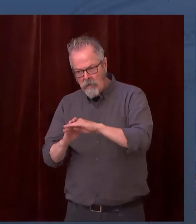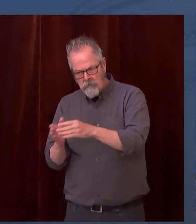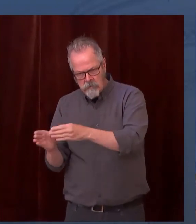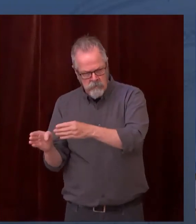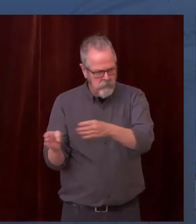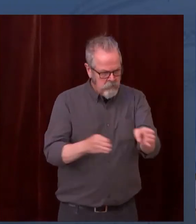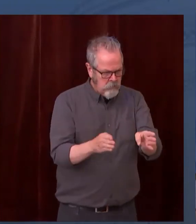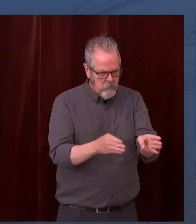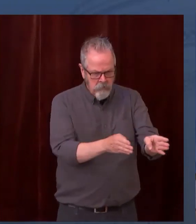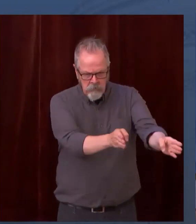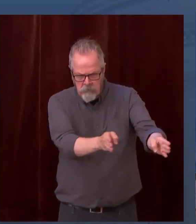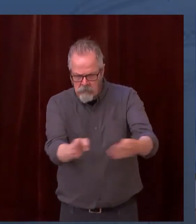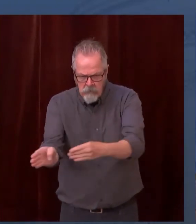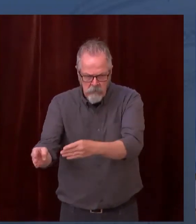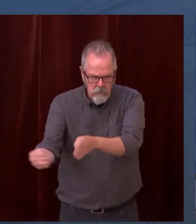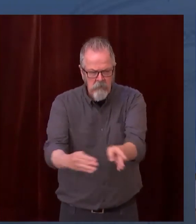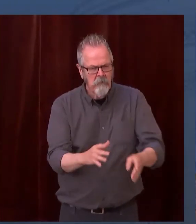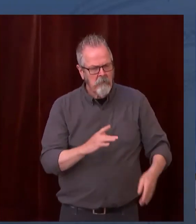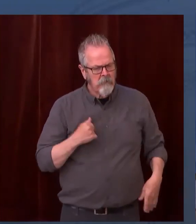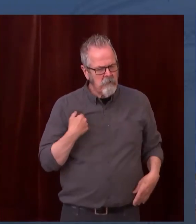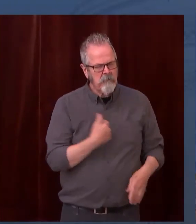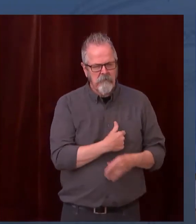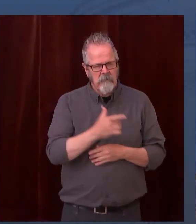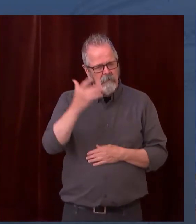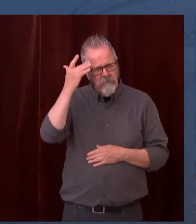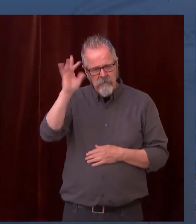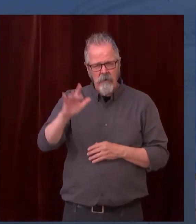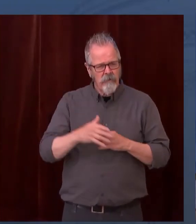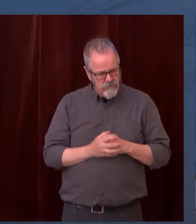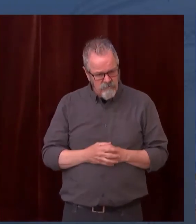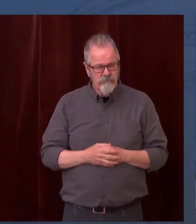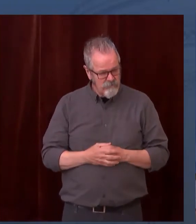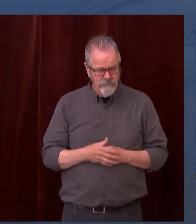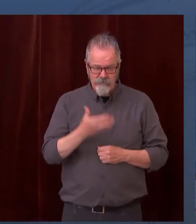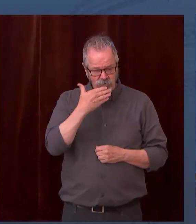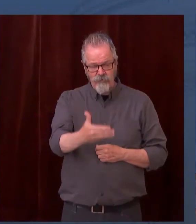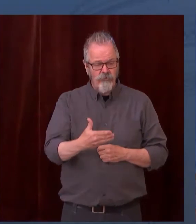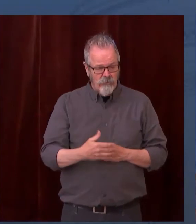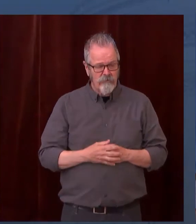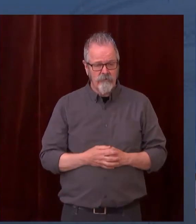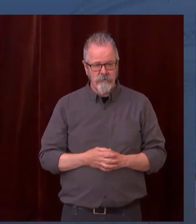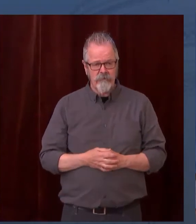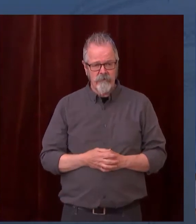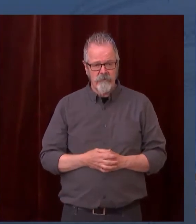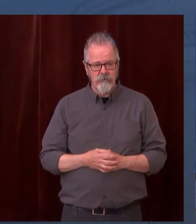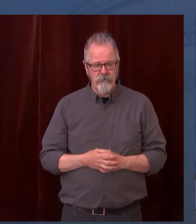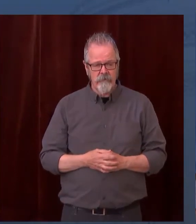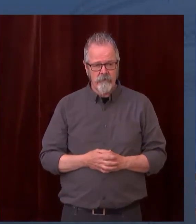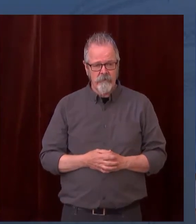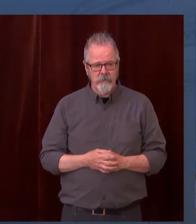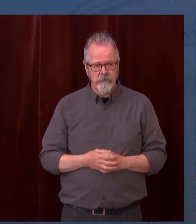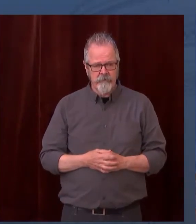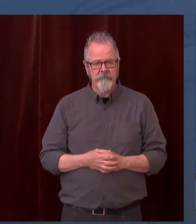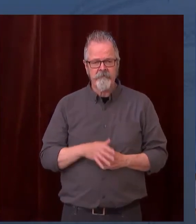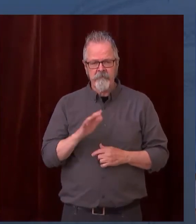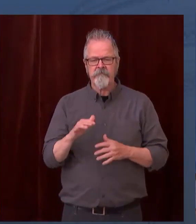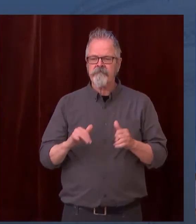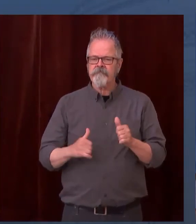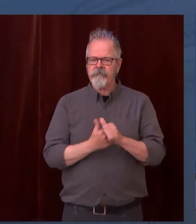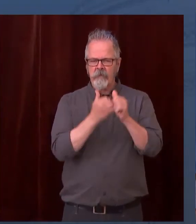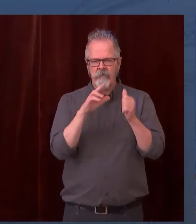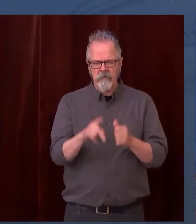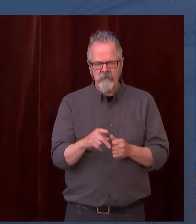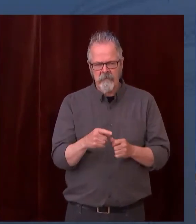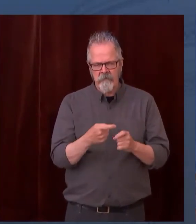already to some degree. We just received a follow-up from Joe with the Seattle Times. Governor, you sound pretty definitive, but no